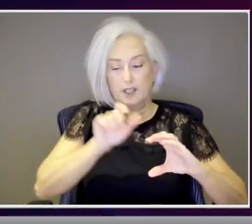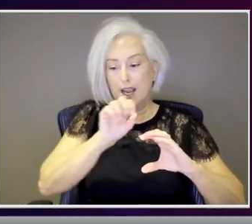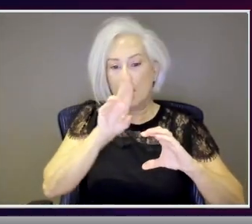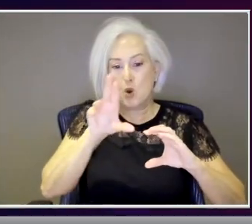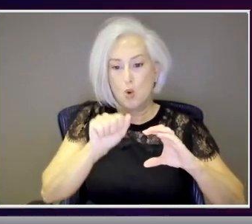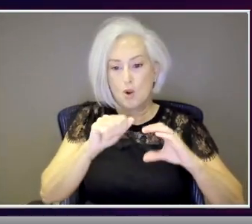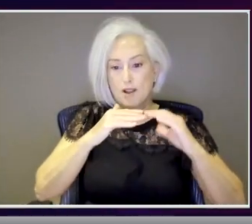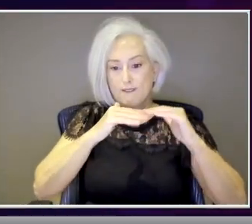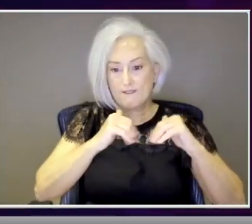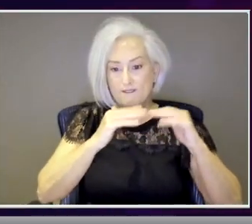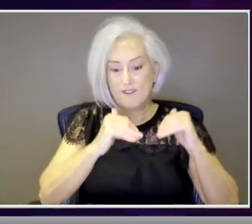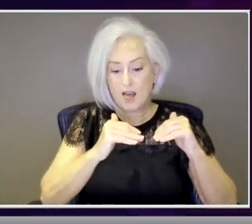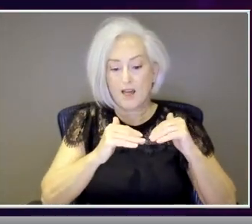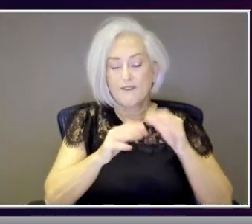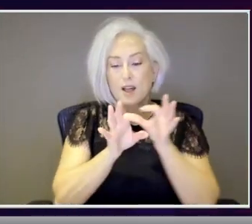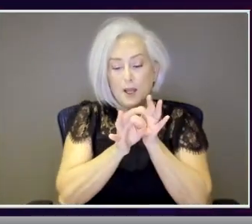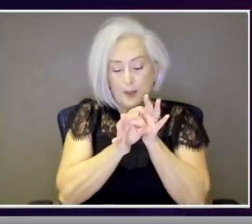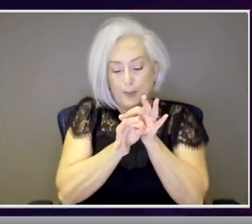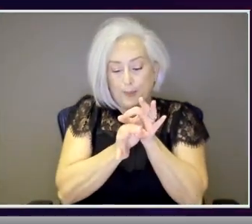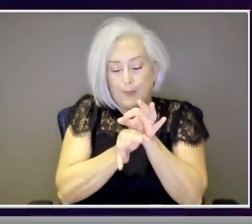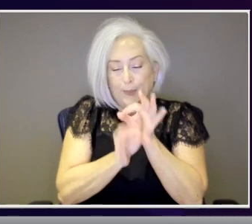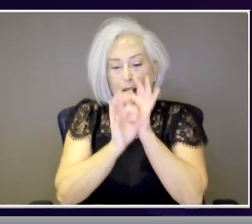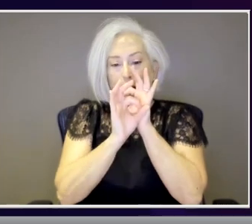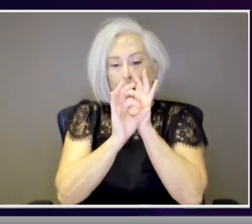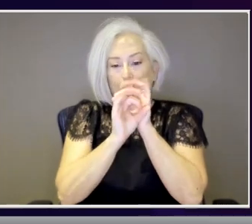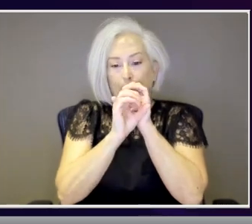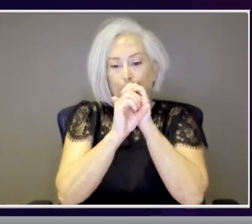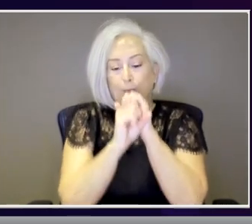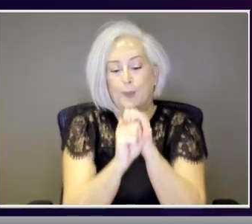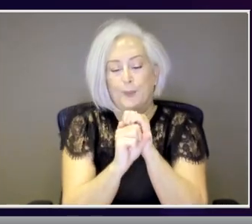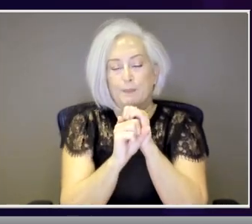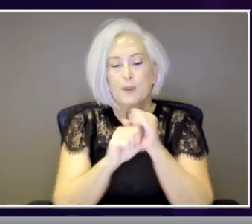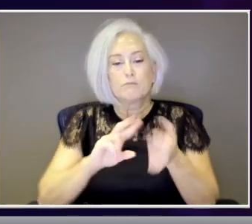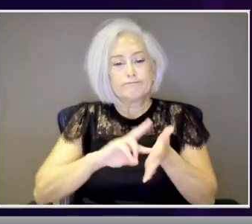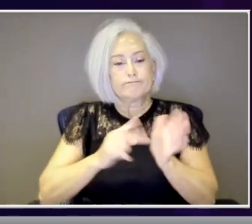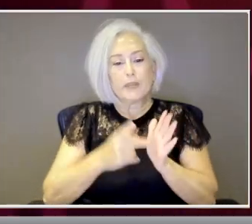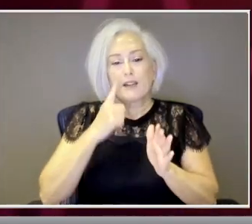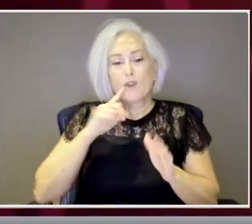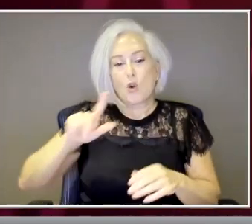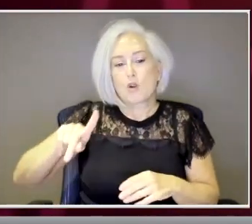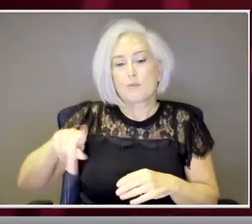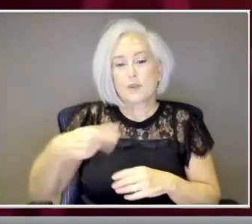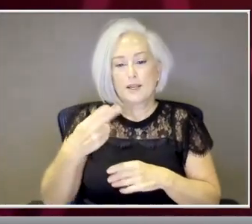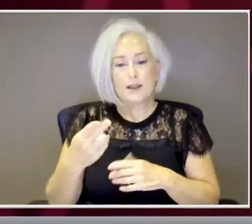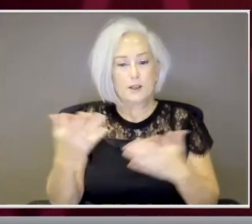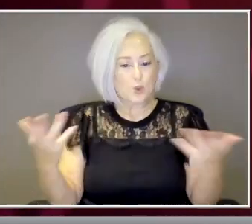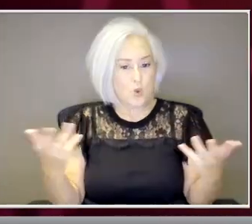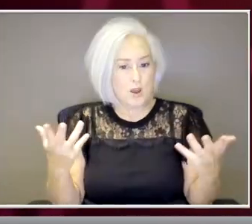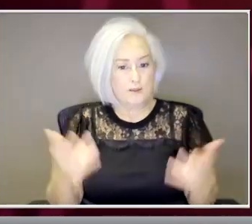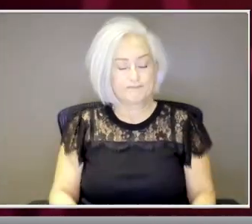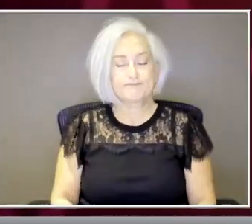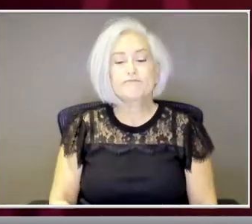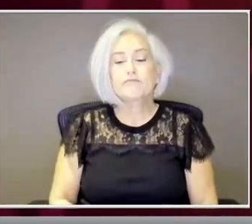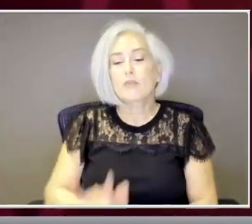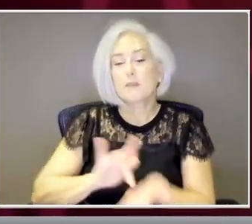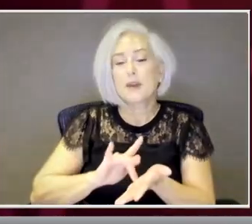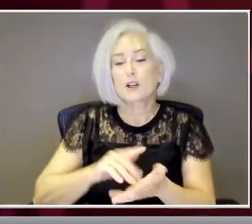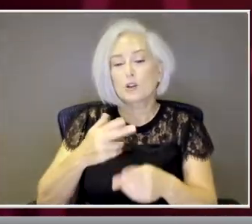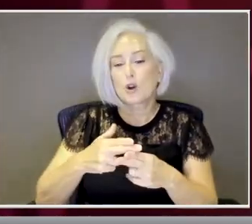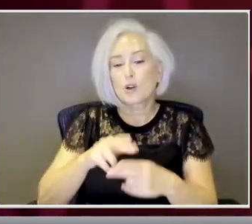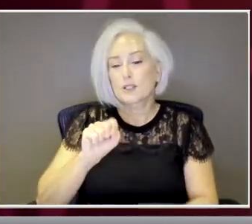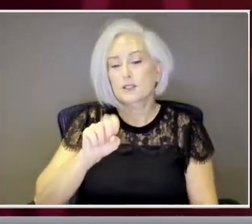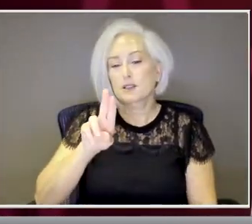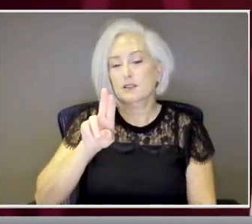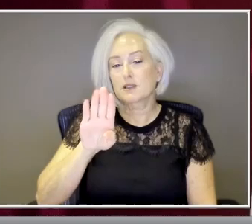about what that means for her pH? Sure. So the medical term for that is subaortic stenosis,